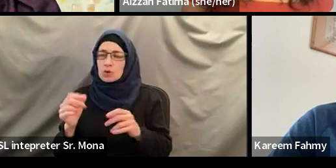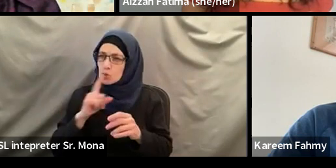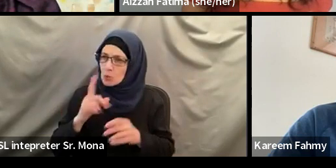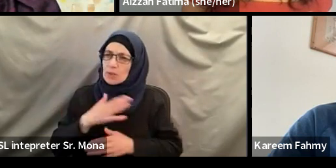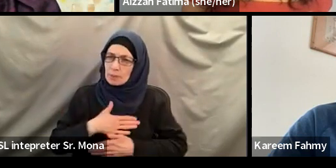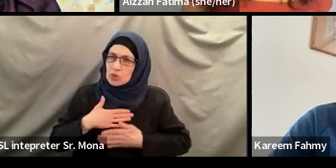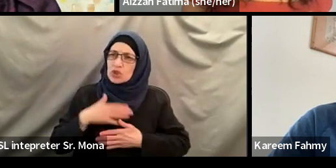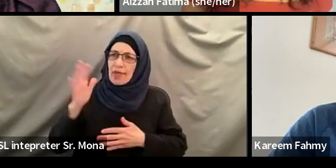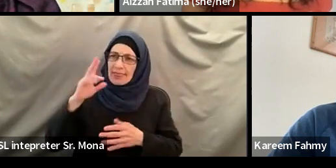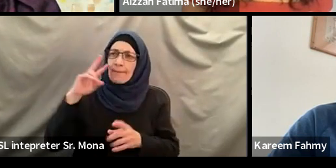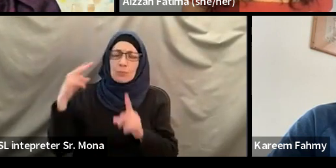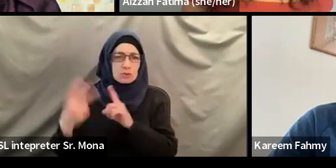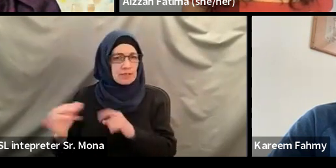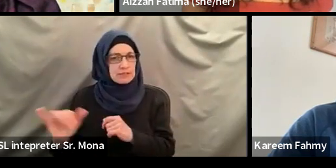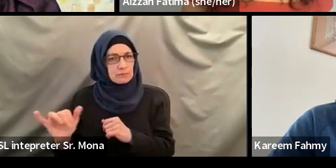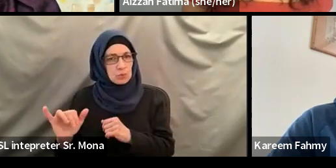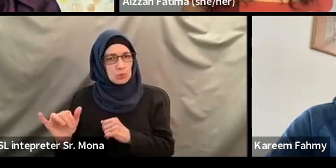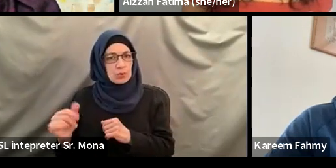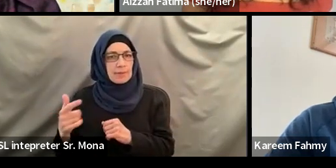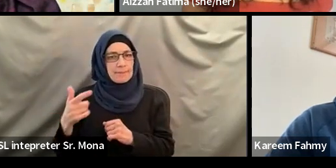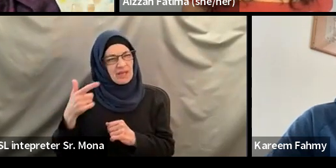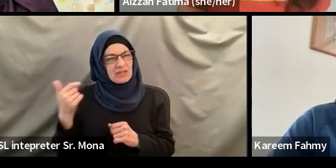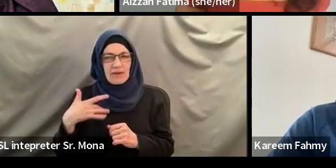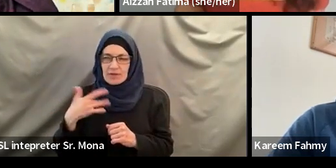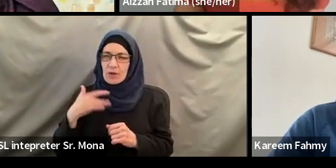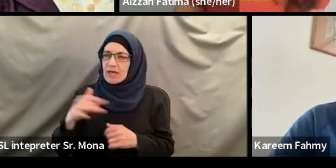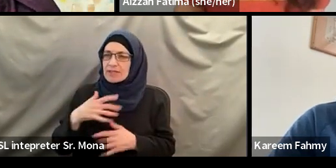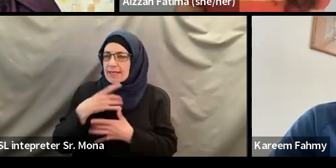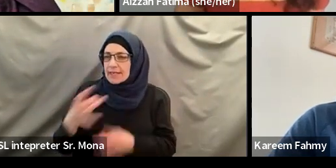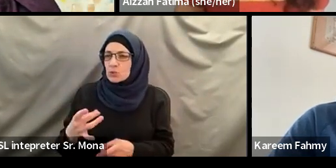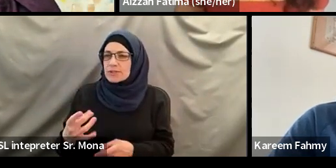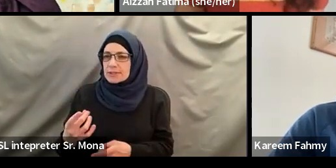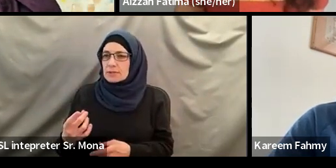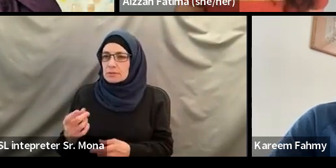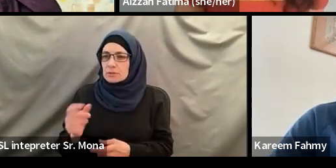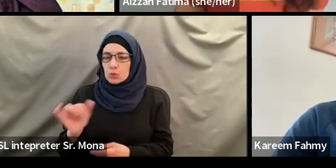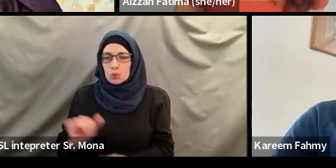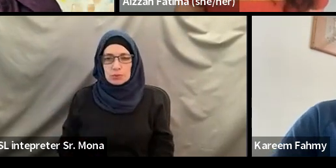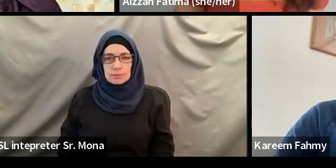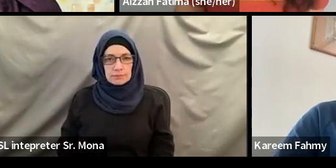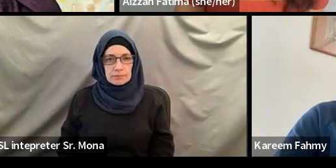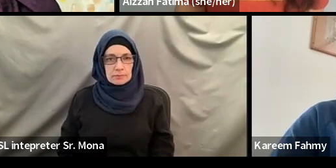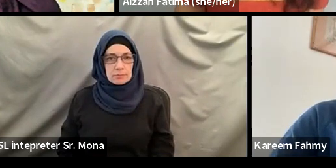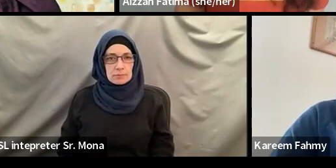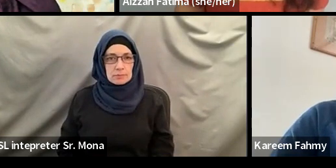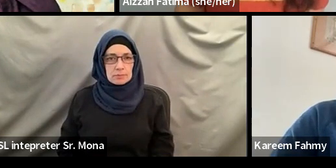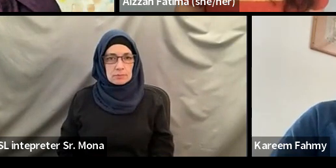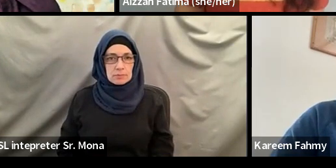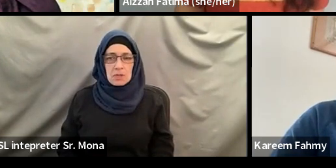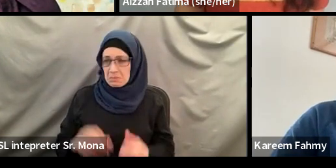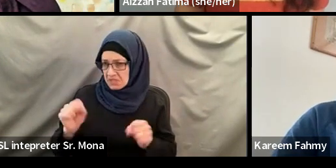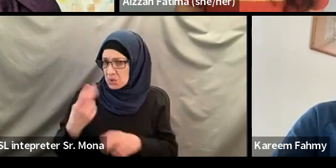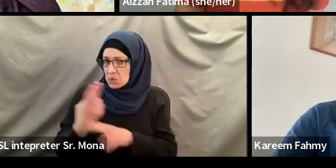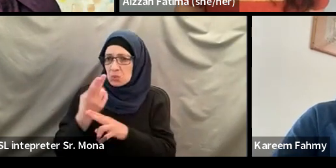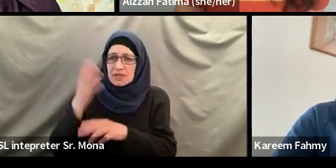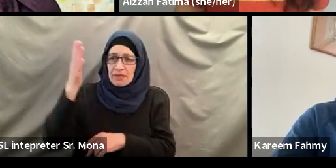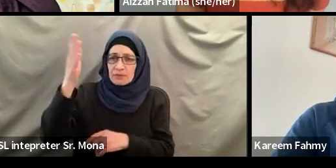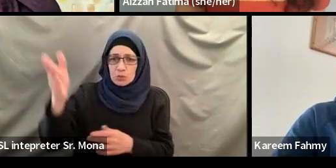well, because I think it's a really interesting one too that could be used in the future.